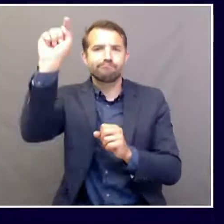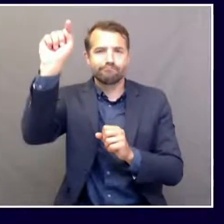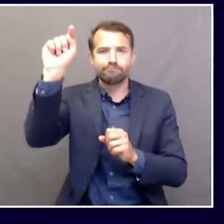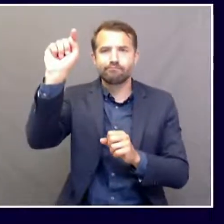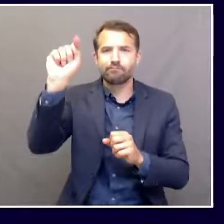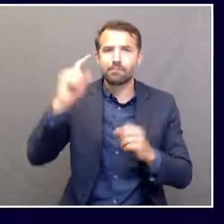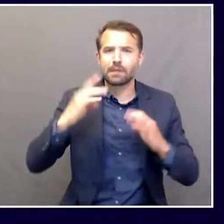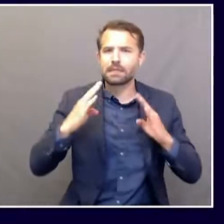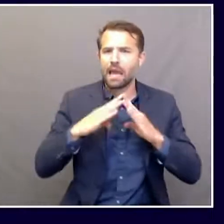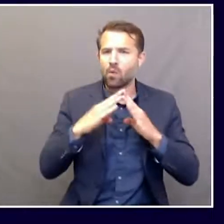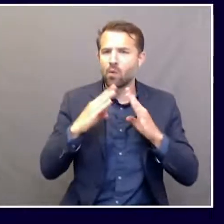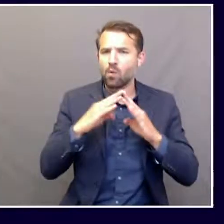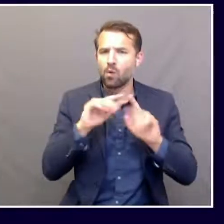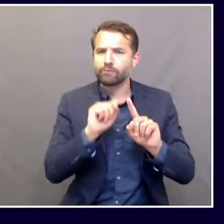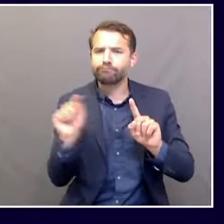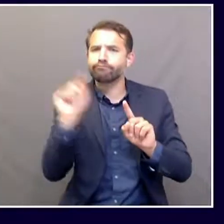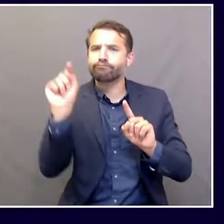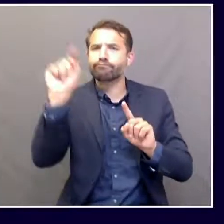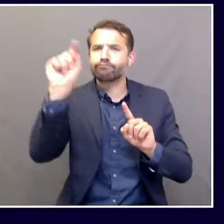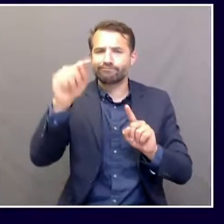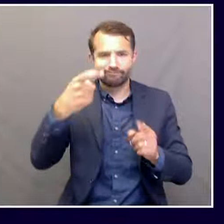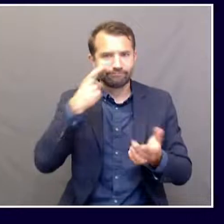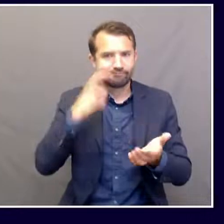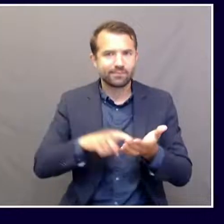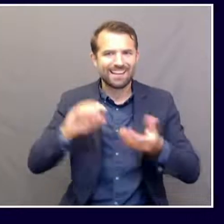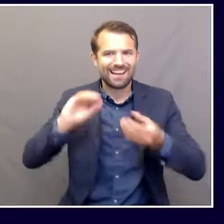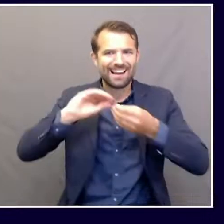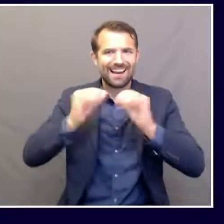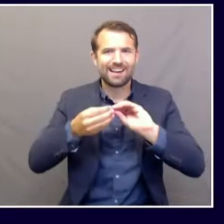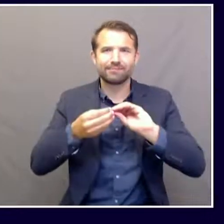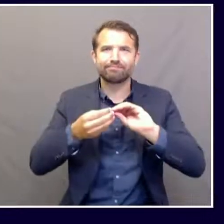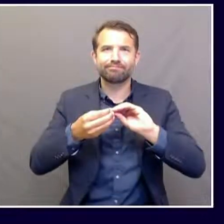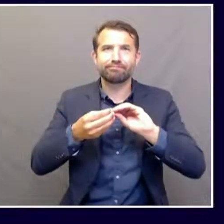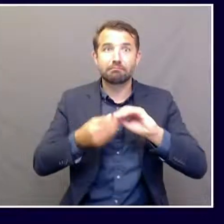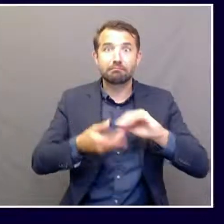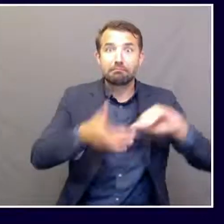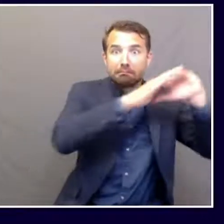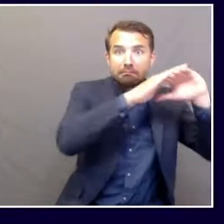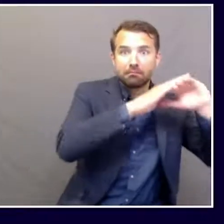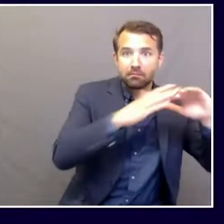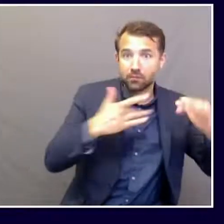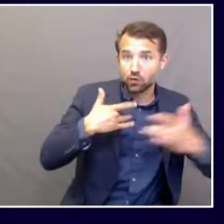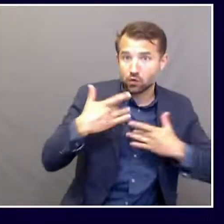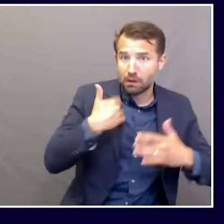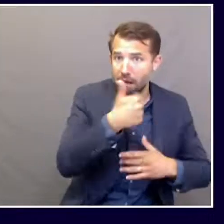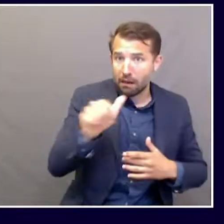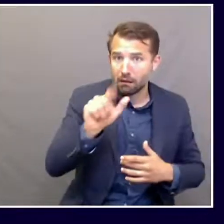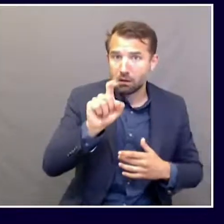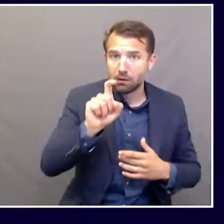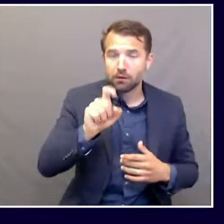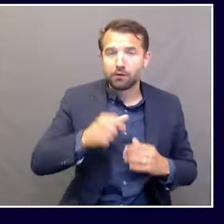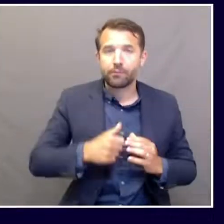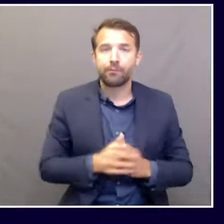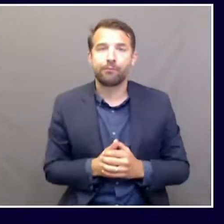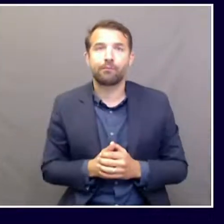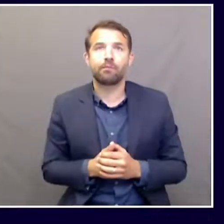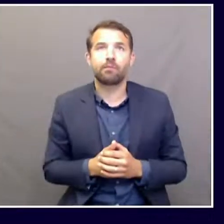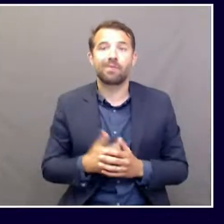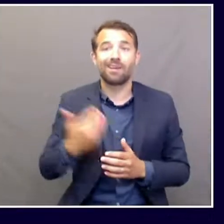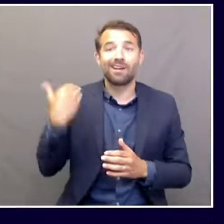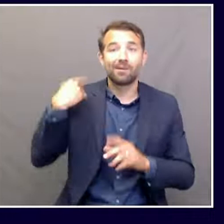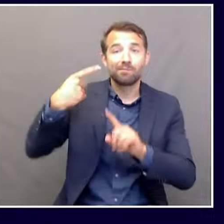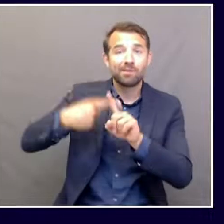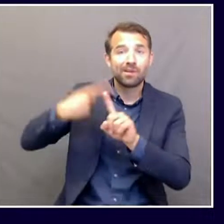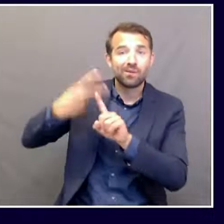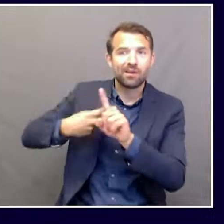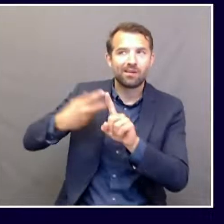of cases that are of concern for you? I know we spoke about in April, Androscoggin County and central and western Maine was a big hotspot, and I'm